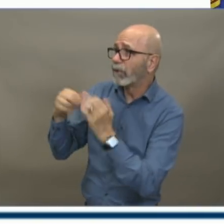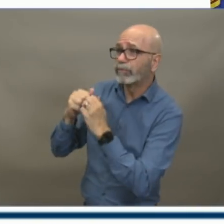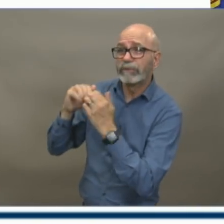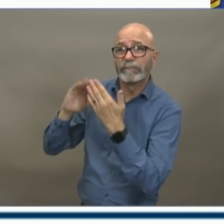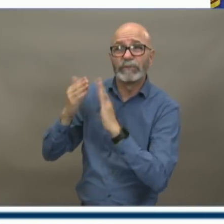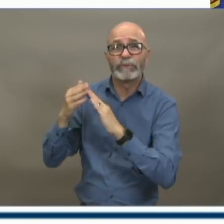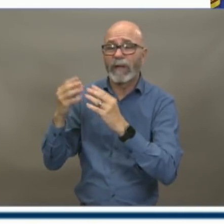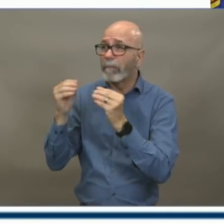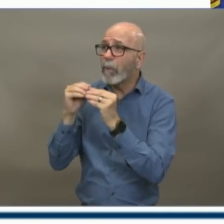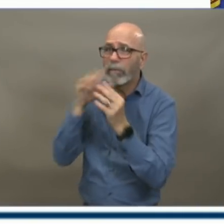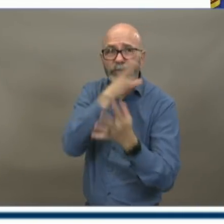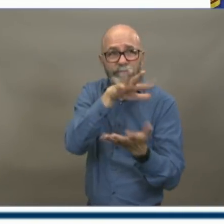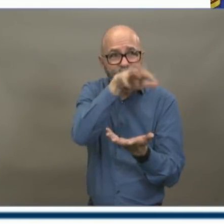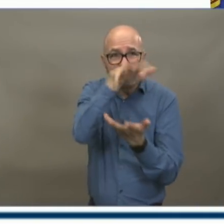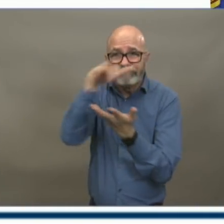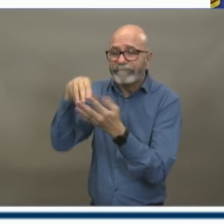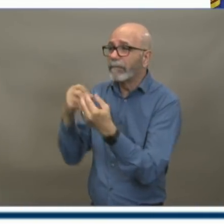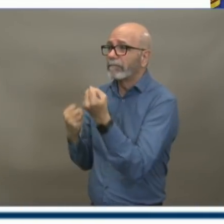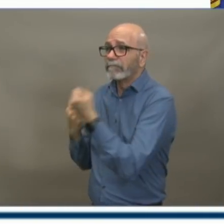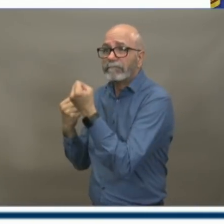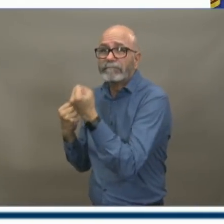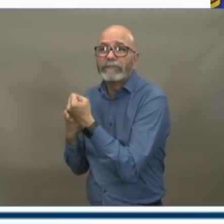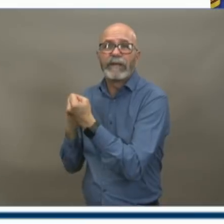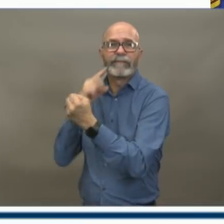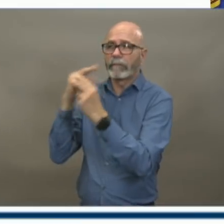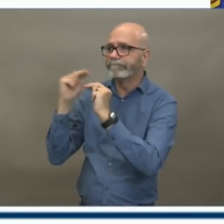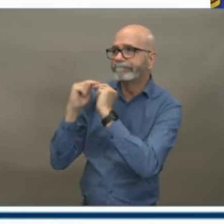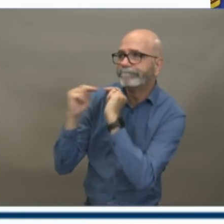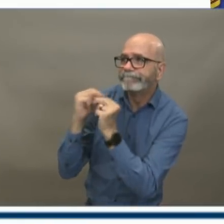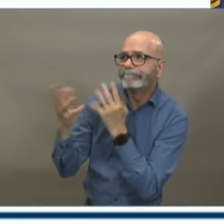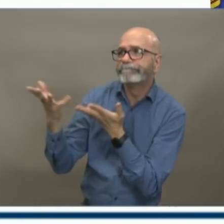municipal support or negotiating further support with the federal government.